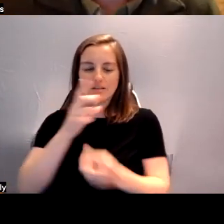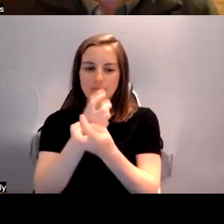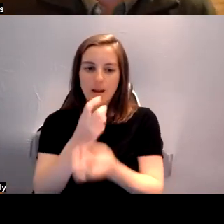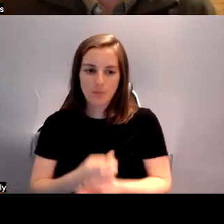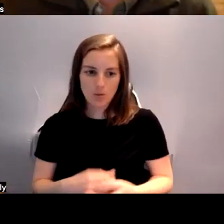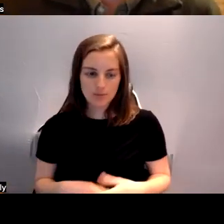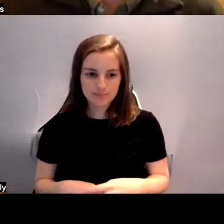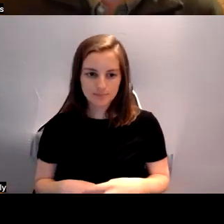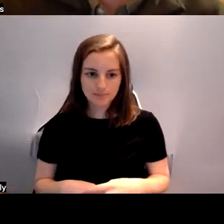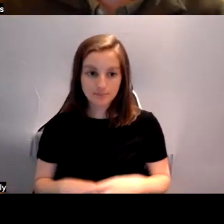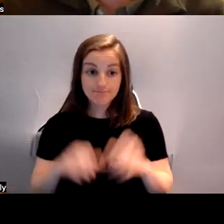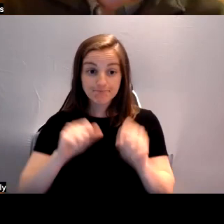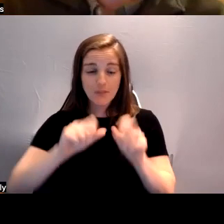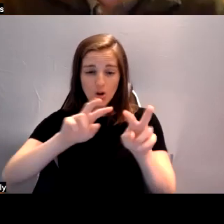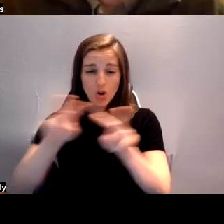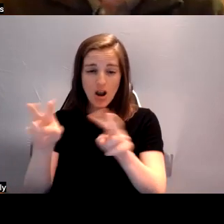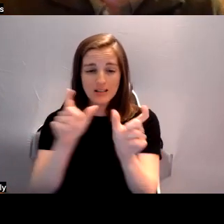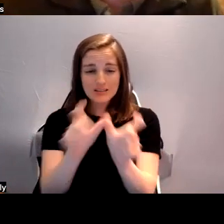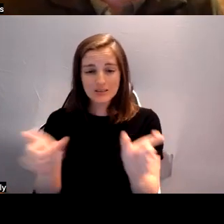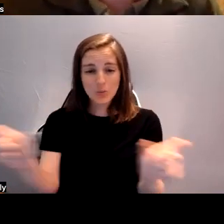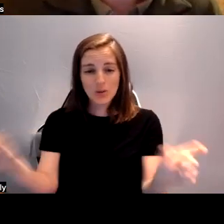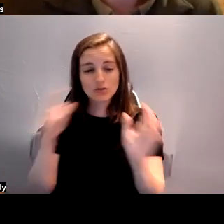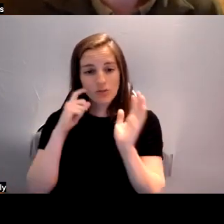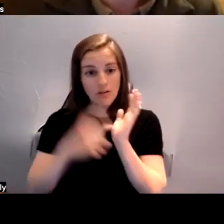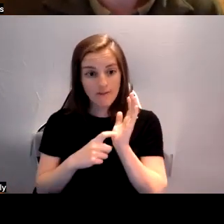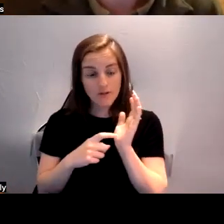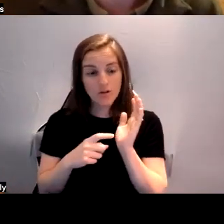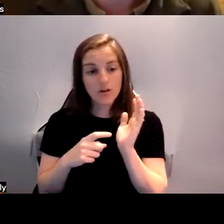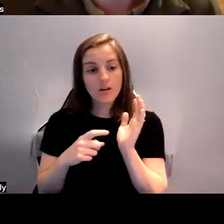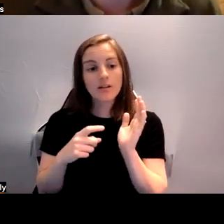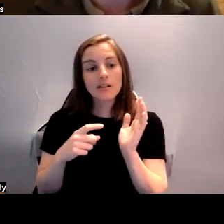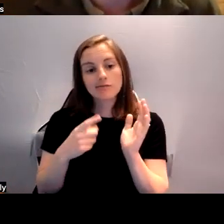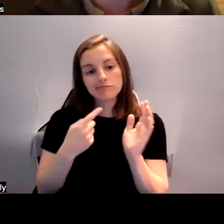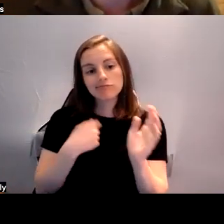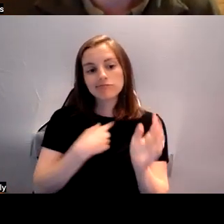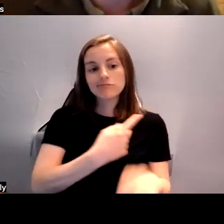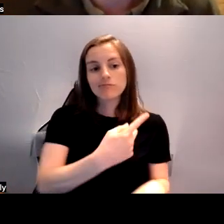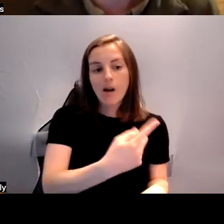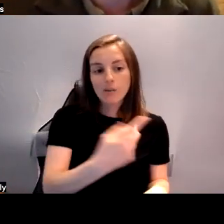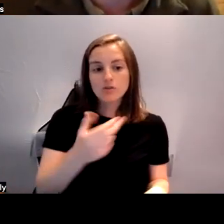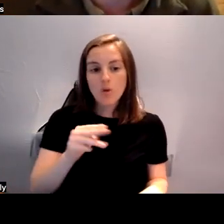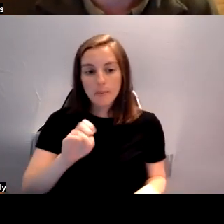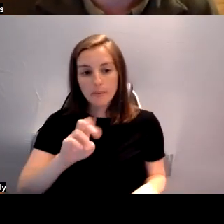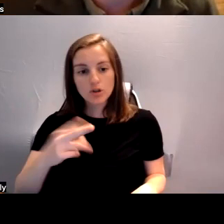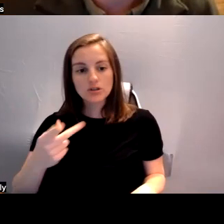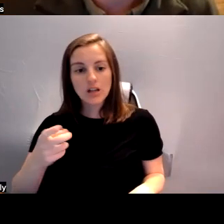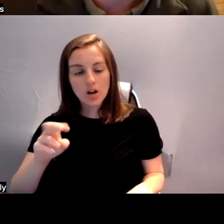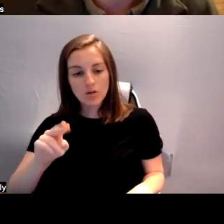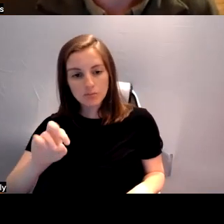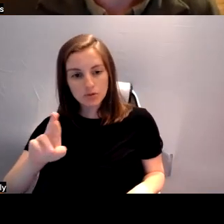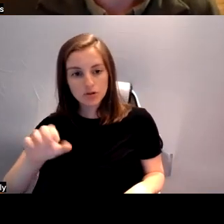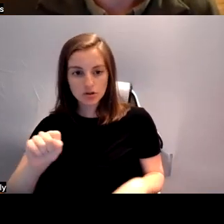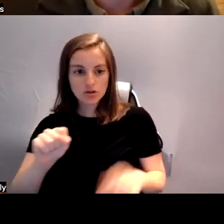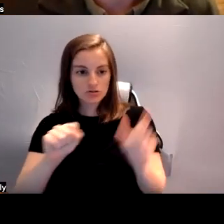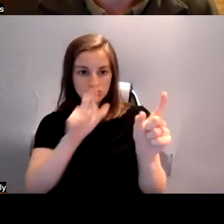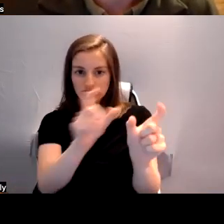We could also look at the sequence recovery. So the model was trained on complexes, has been trained on homomers, heteromers, and interfaces. So we can plot out